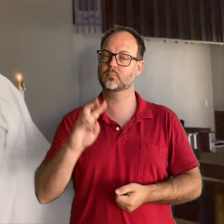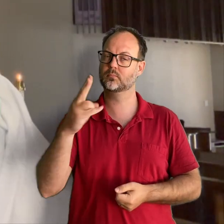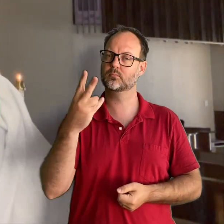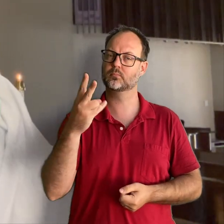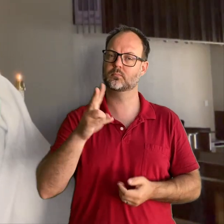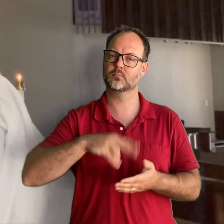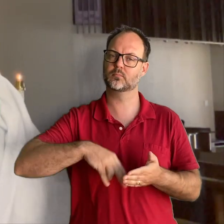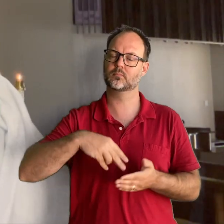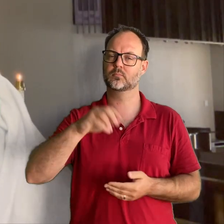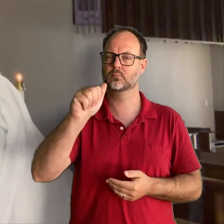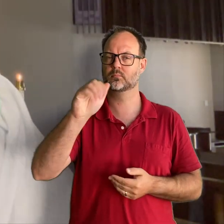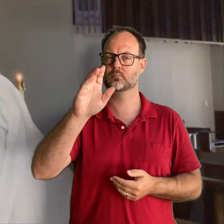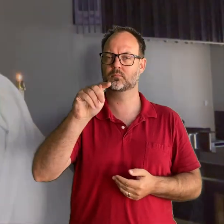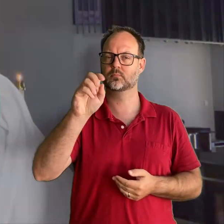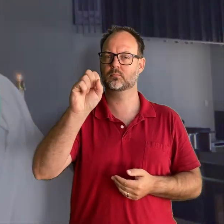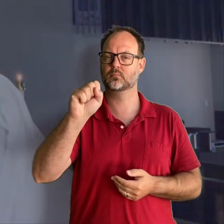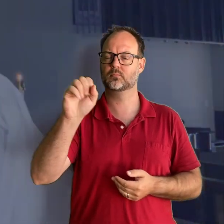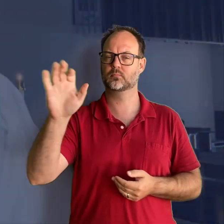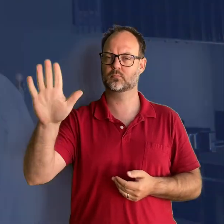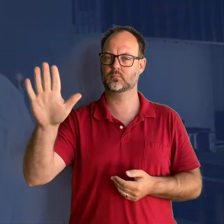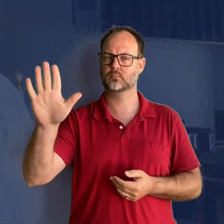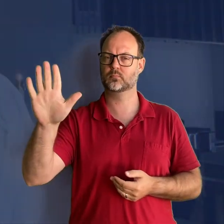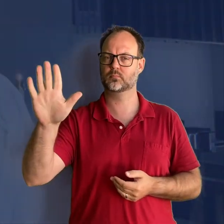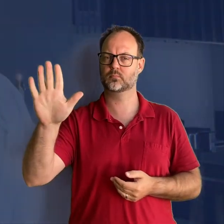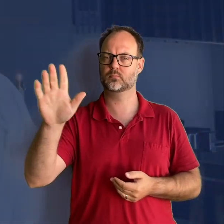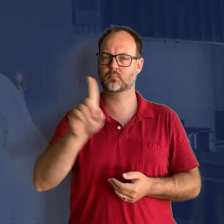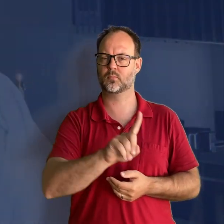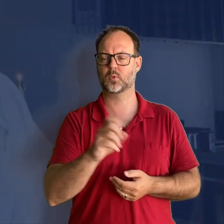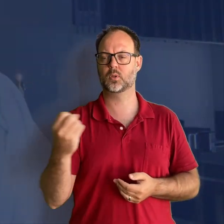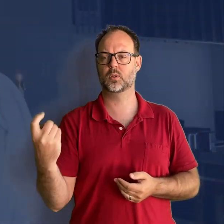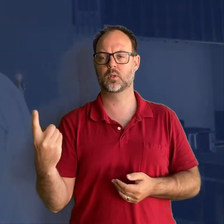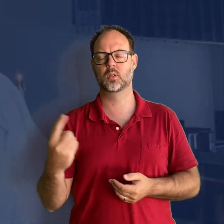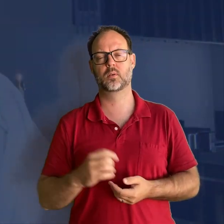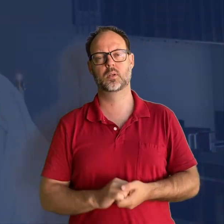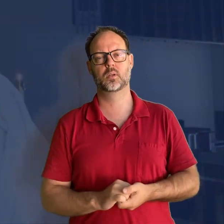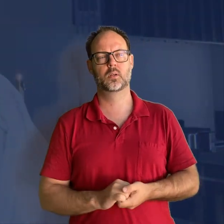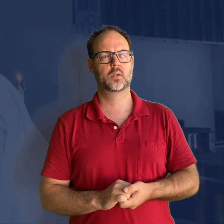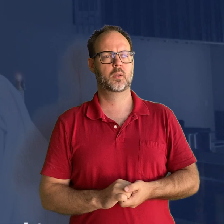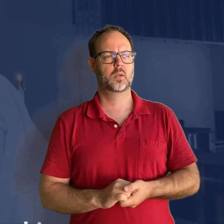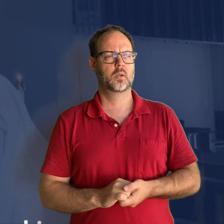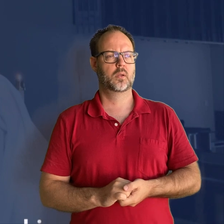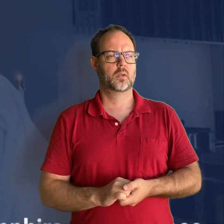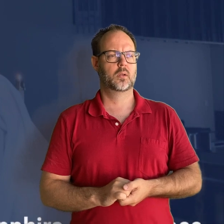Our second reading is from the book of Acts, chapter 5, the first 11 verses.